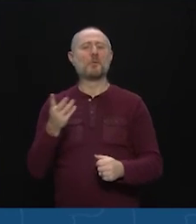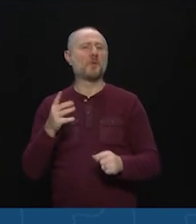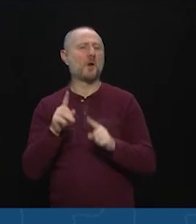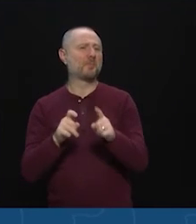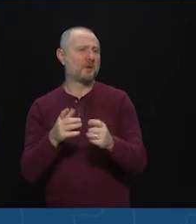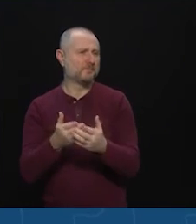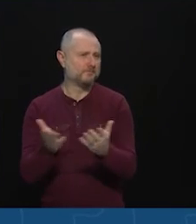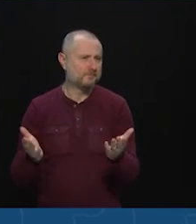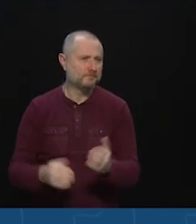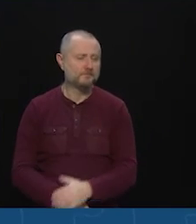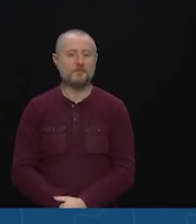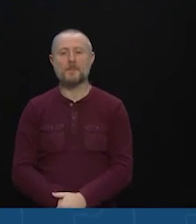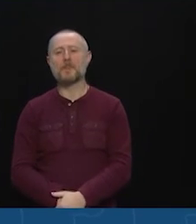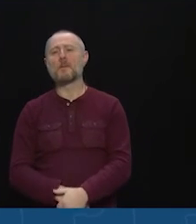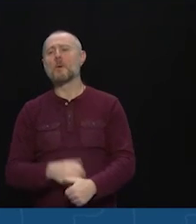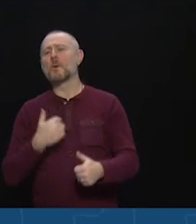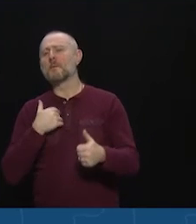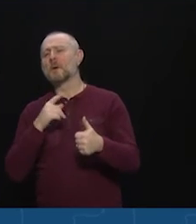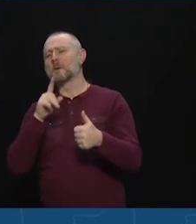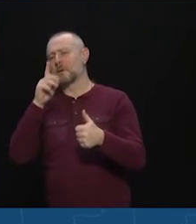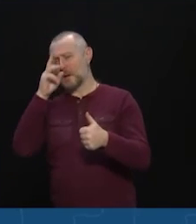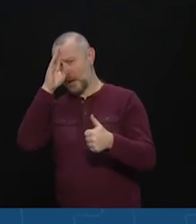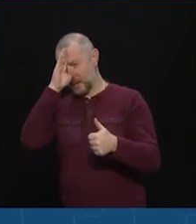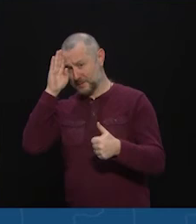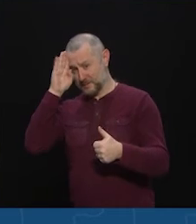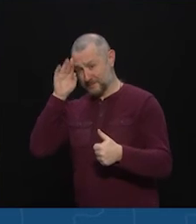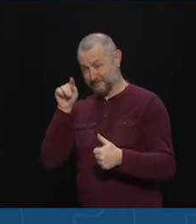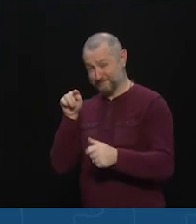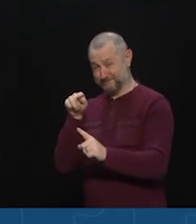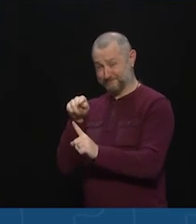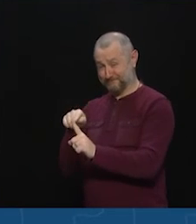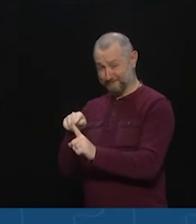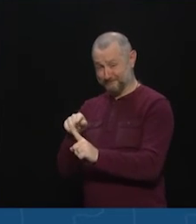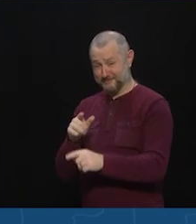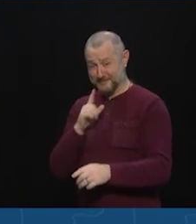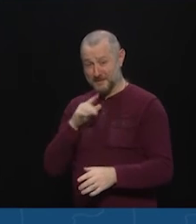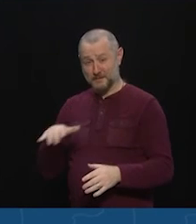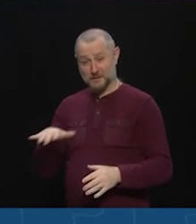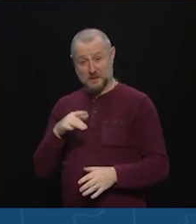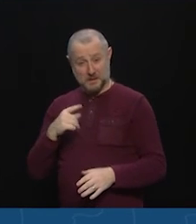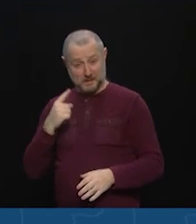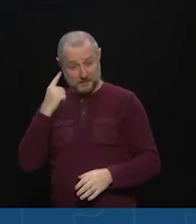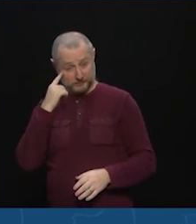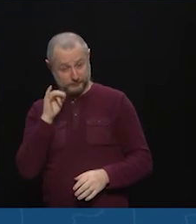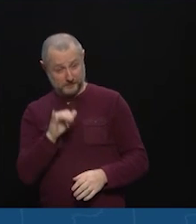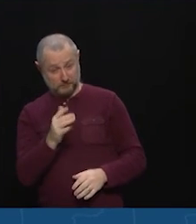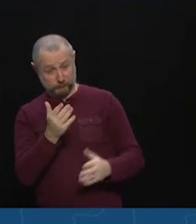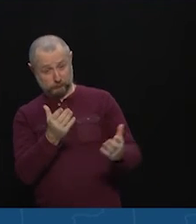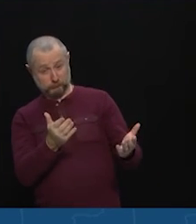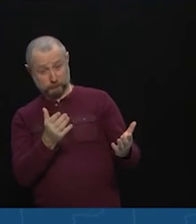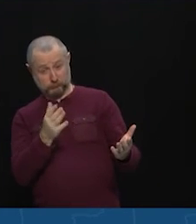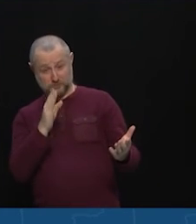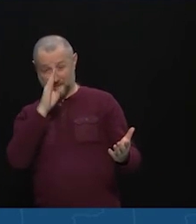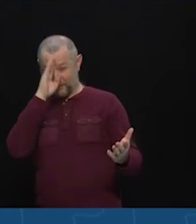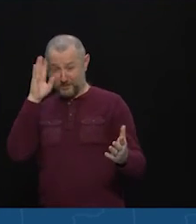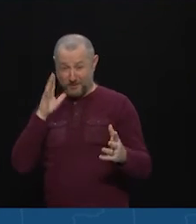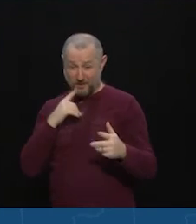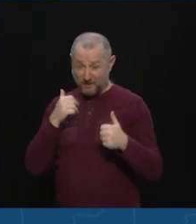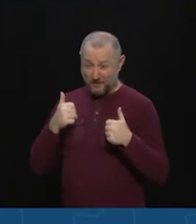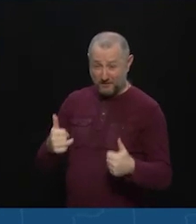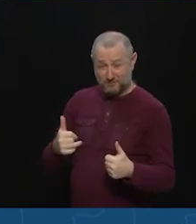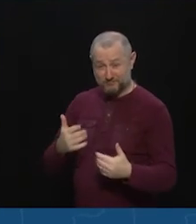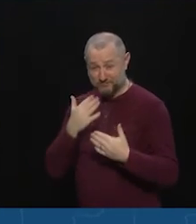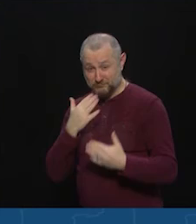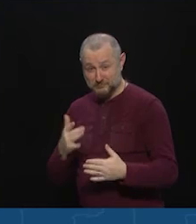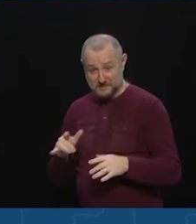when it comes to hospitalizations. I'm not sure the hospital leaders would share that rosy picture that you have, despite all the resources